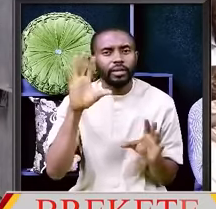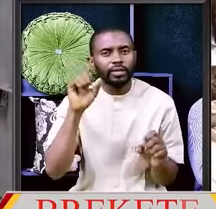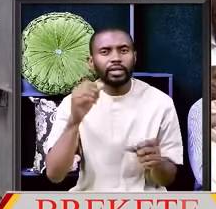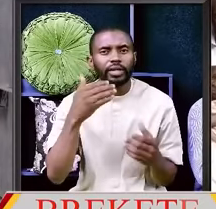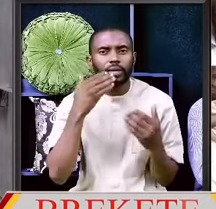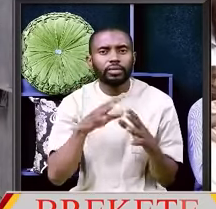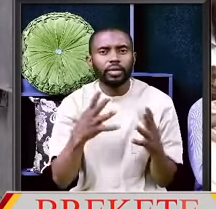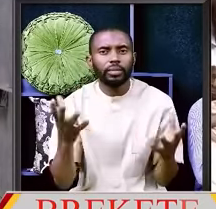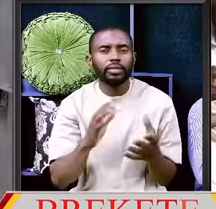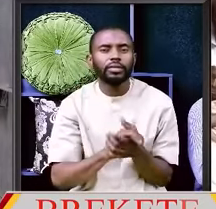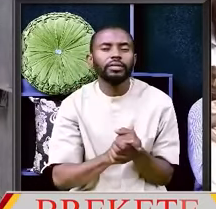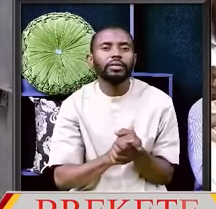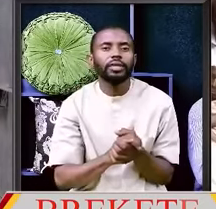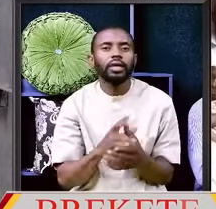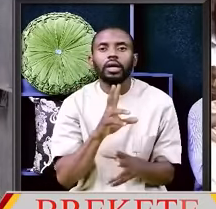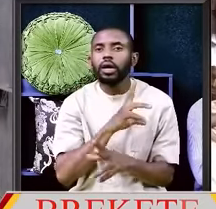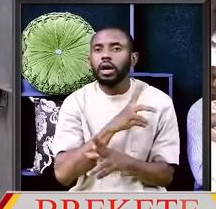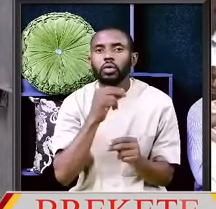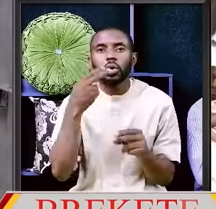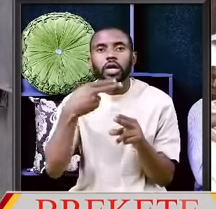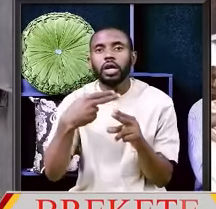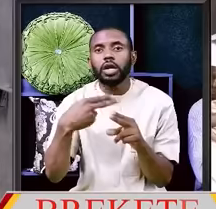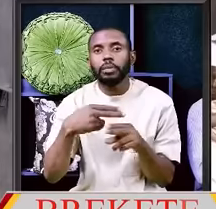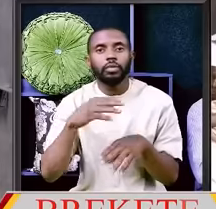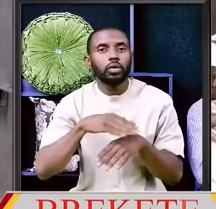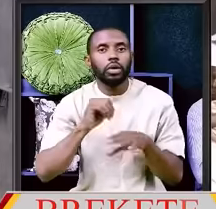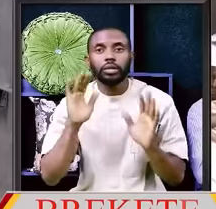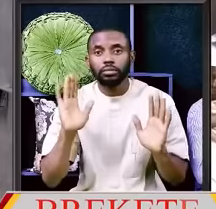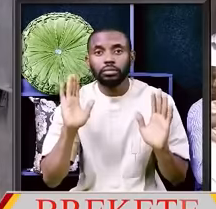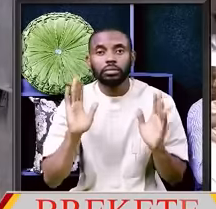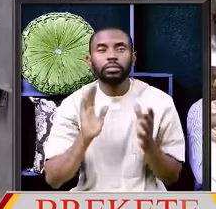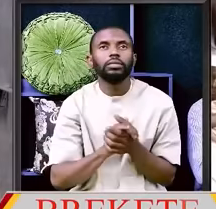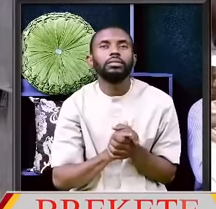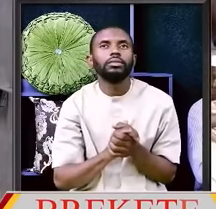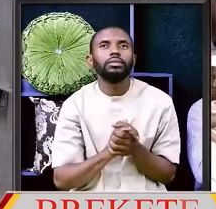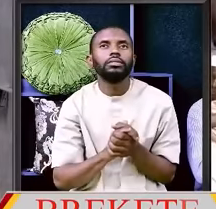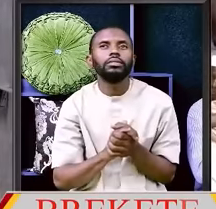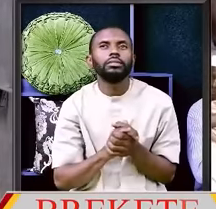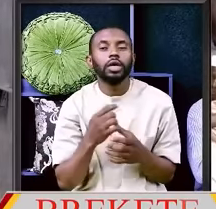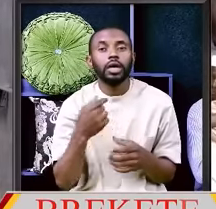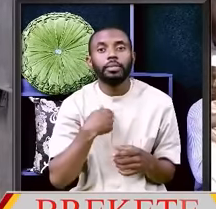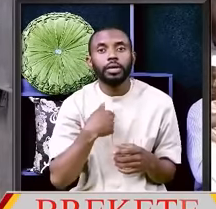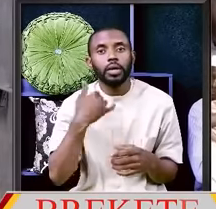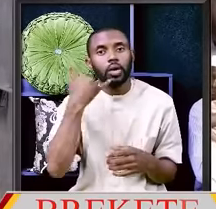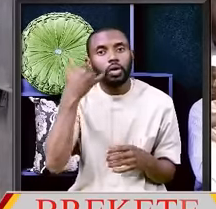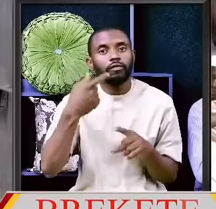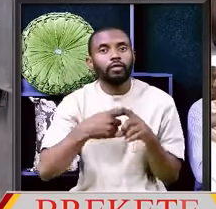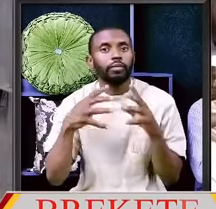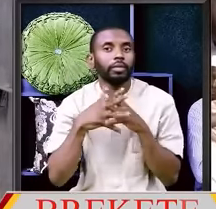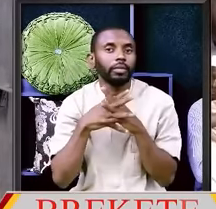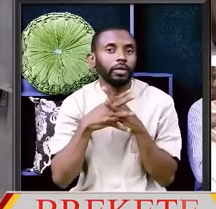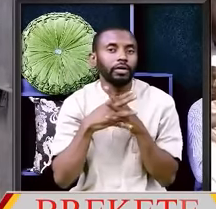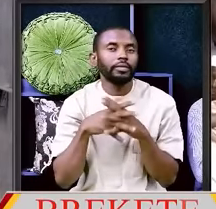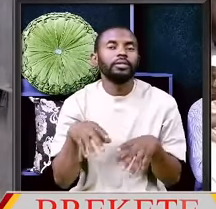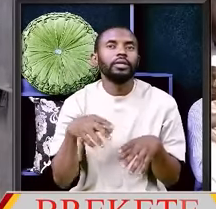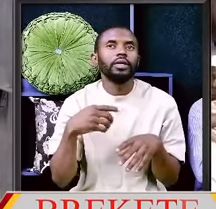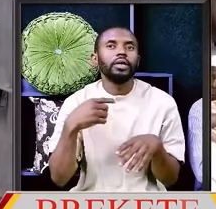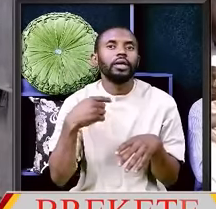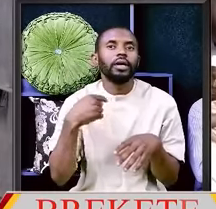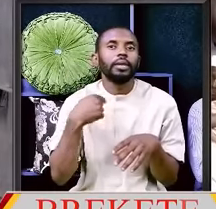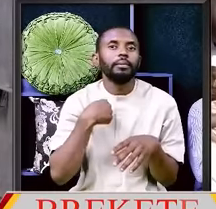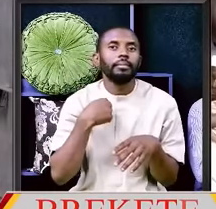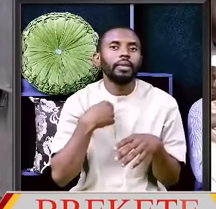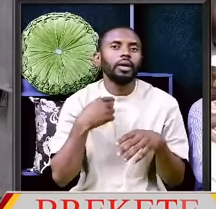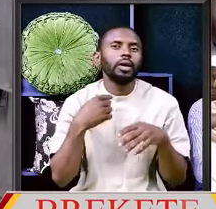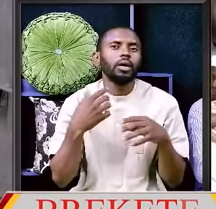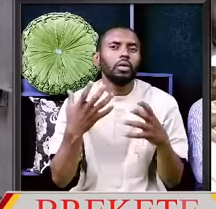I'm very grateful. Yes, and my name is Lady Wins, and I call from America as well. Okay.